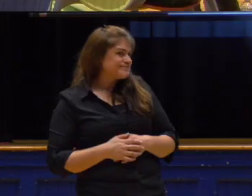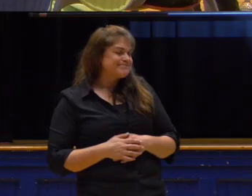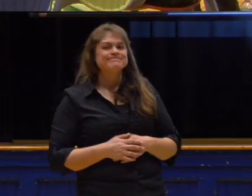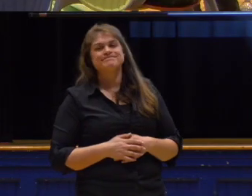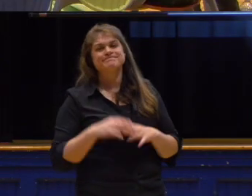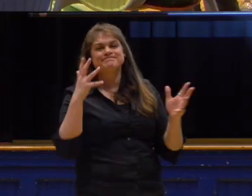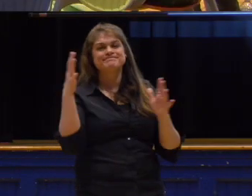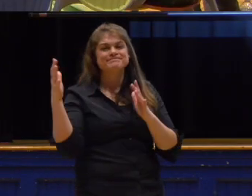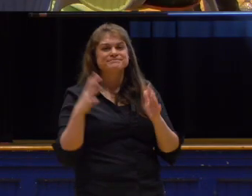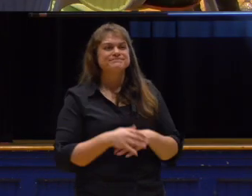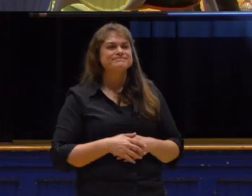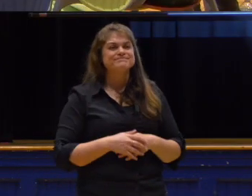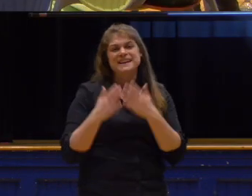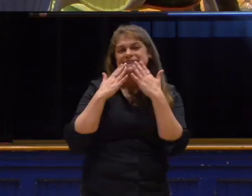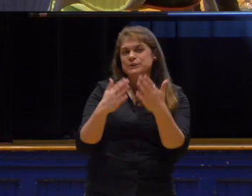Thank you.